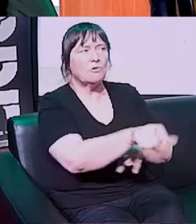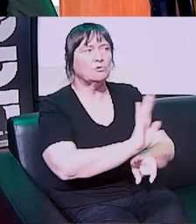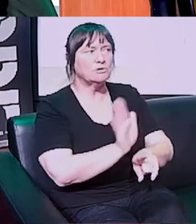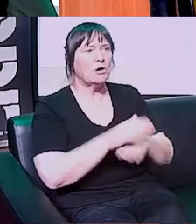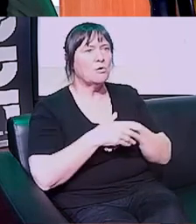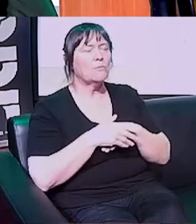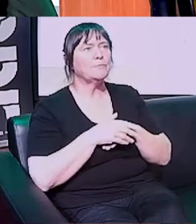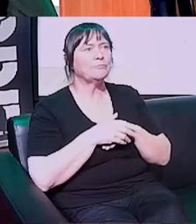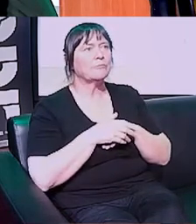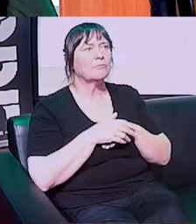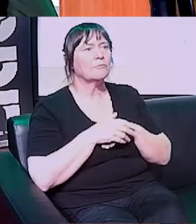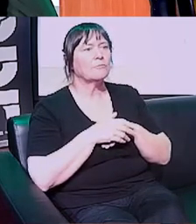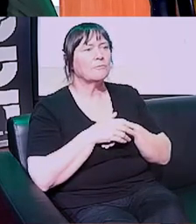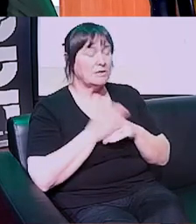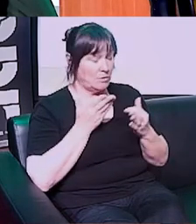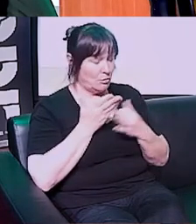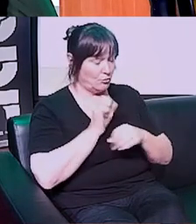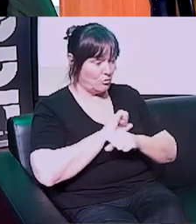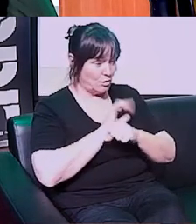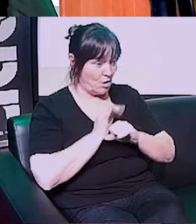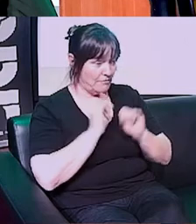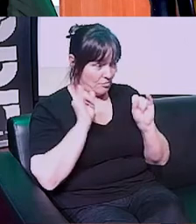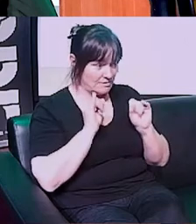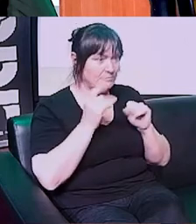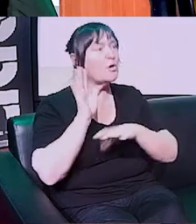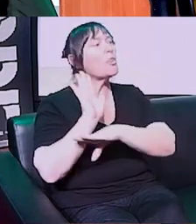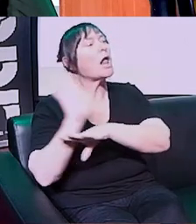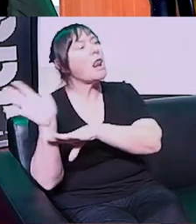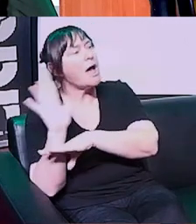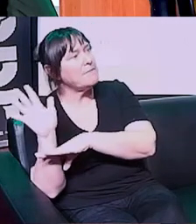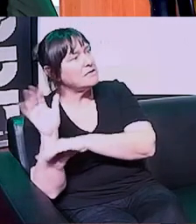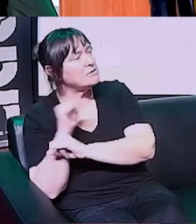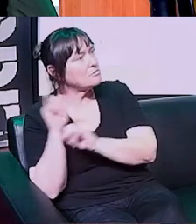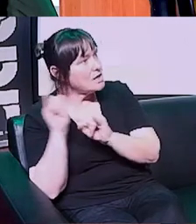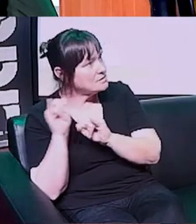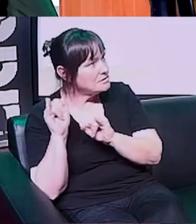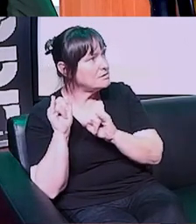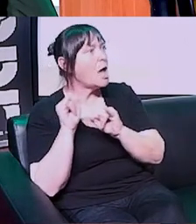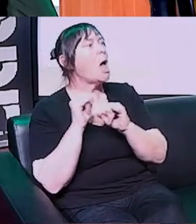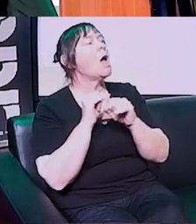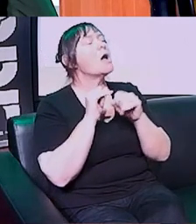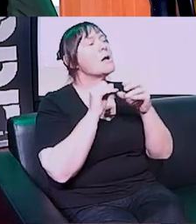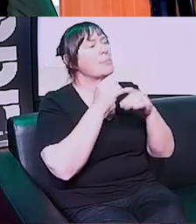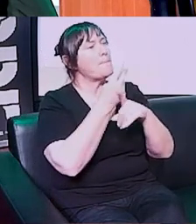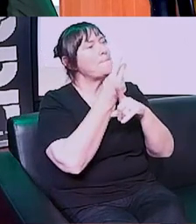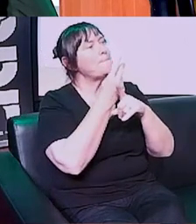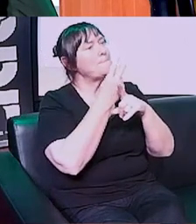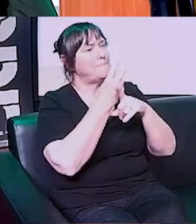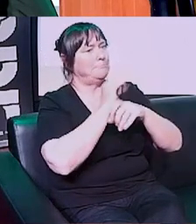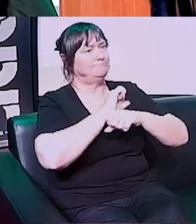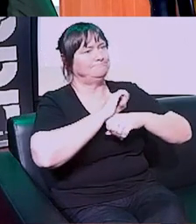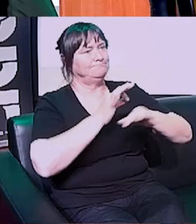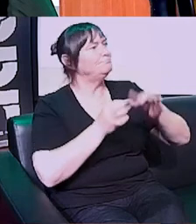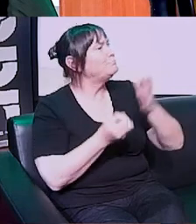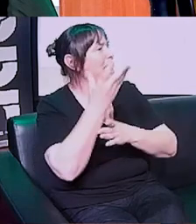I'm mindful of is that as we get through the COVID crisis, we've got the climate crisis, we've got the biodiversity crisis and the deepening crisis of poverty. Earlier